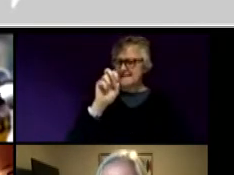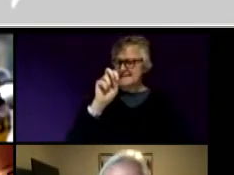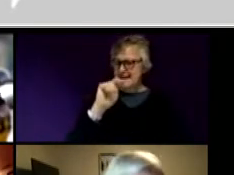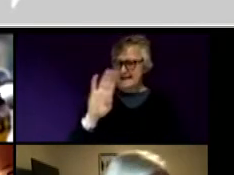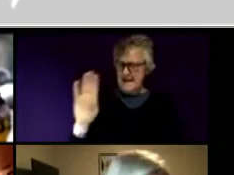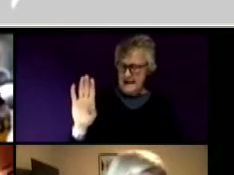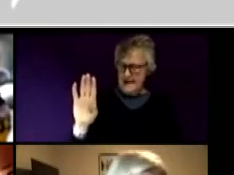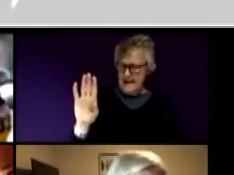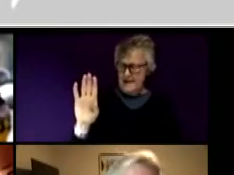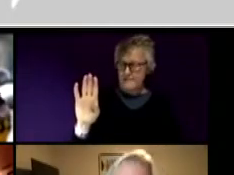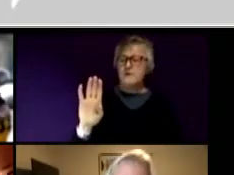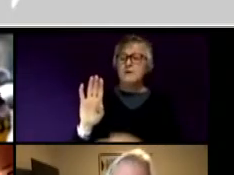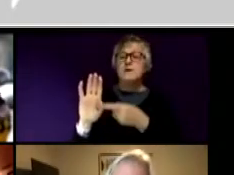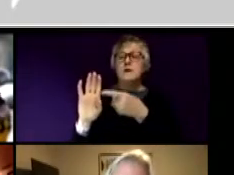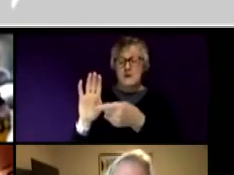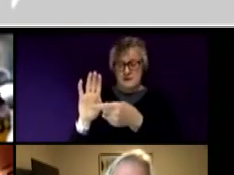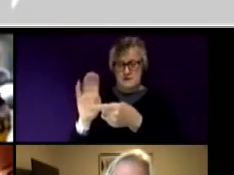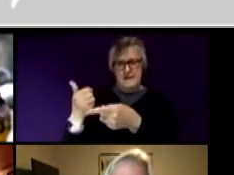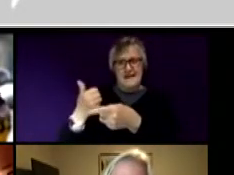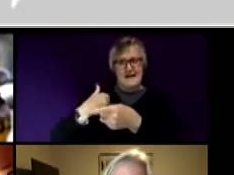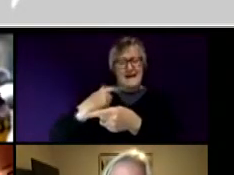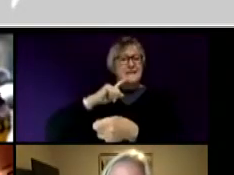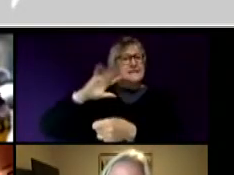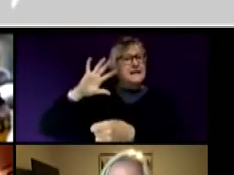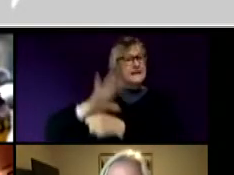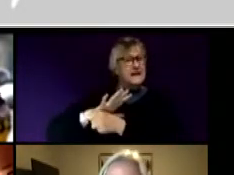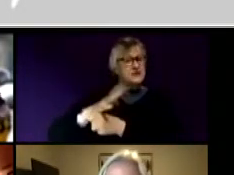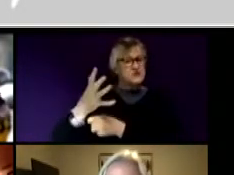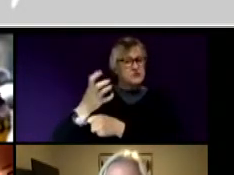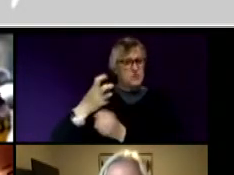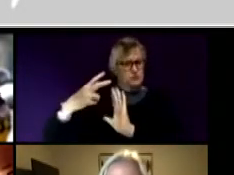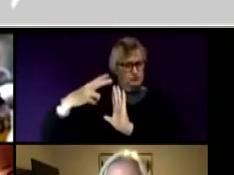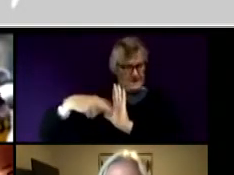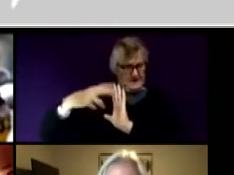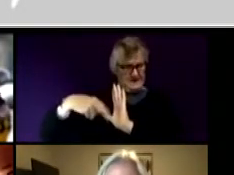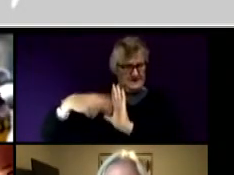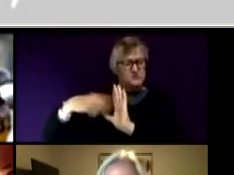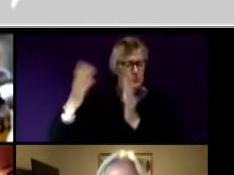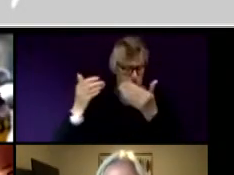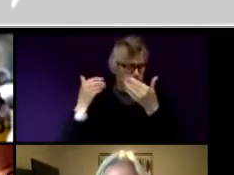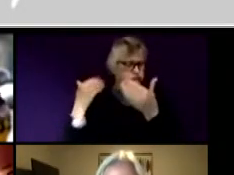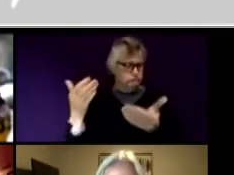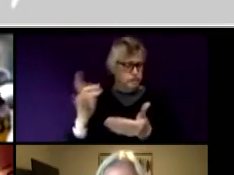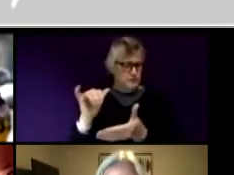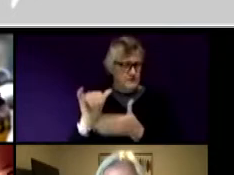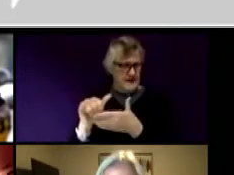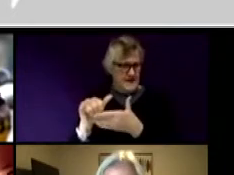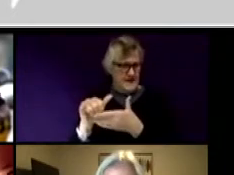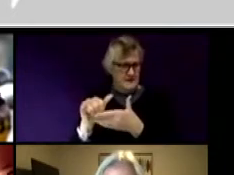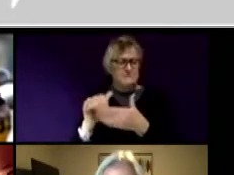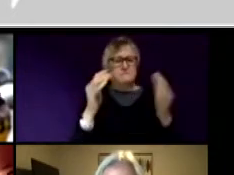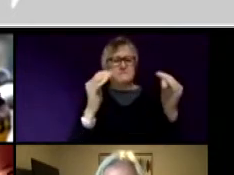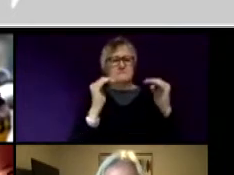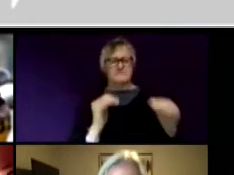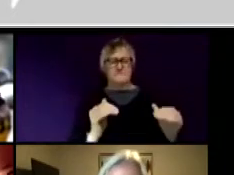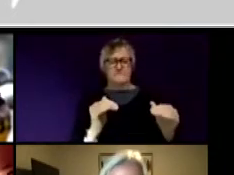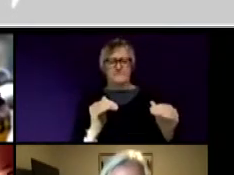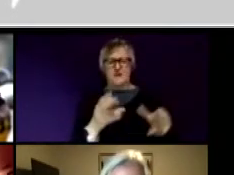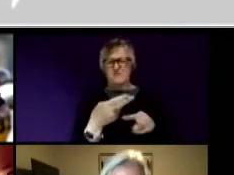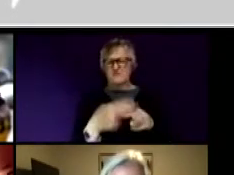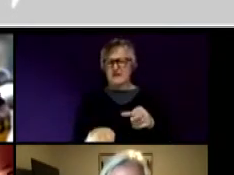had a dedication that she wanted to read, so we're gonna do that. Then there'll be some brief steering committee updates.